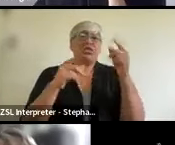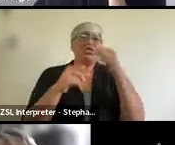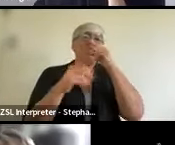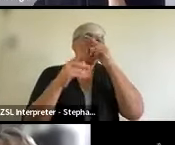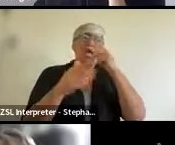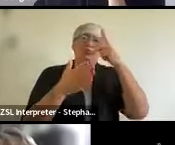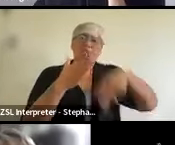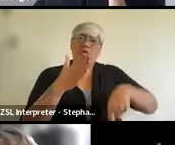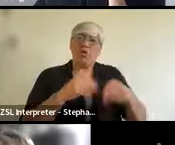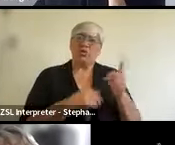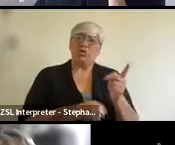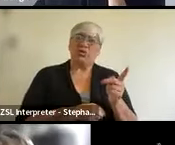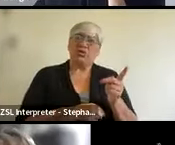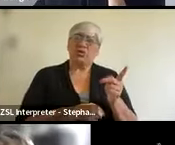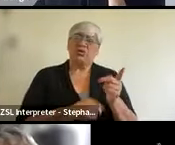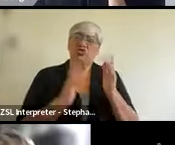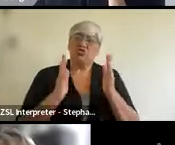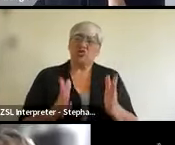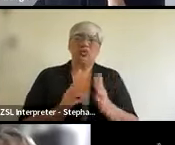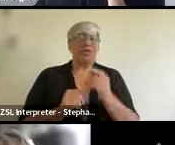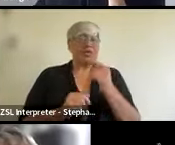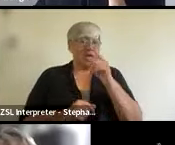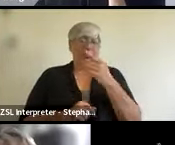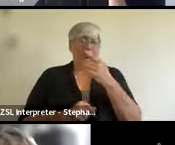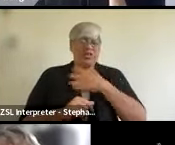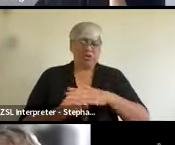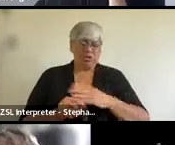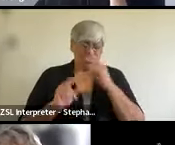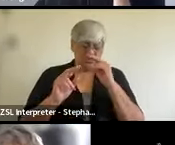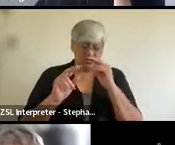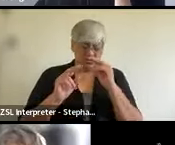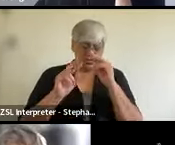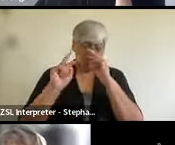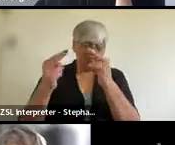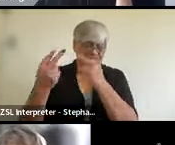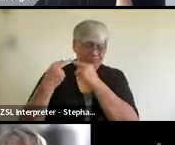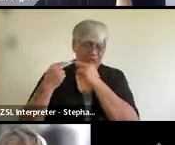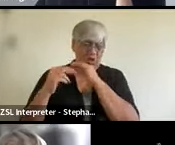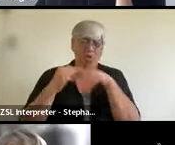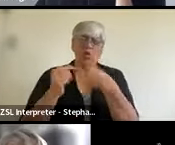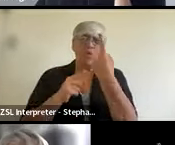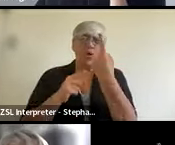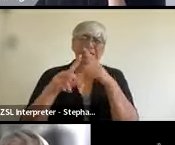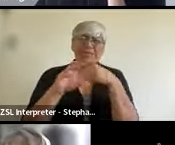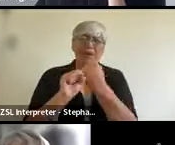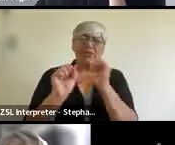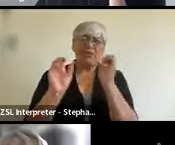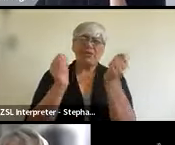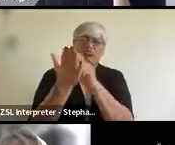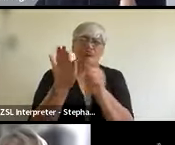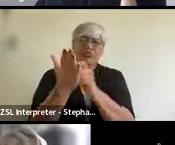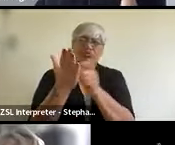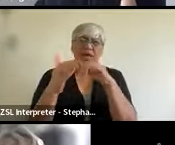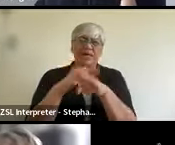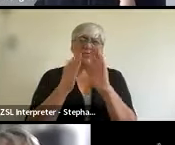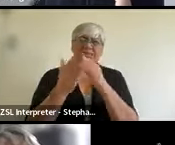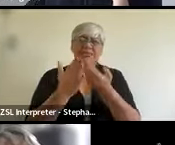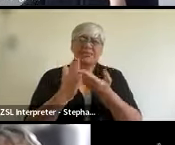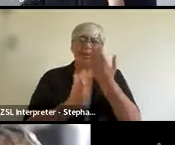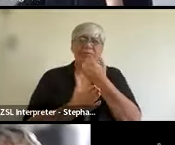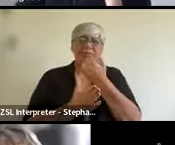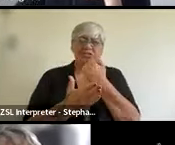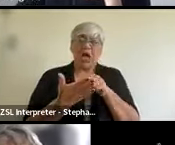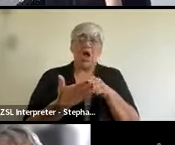will recap just briefly on one example that I gave in the submission, and I'll give you an update on